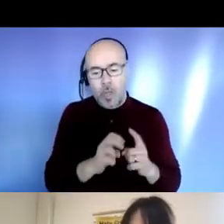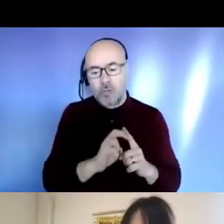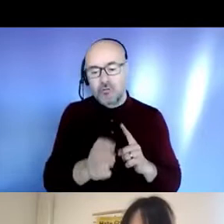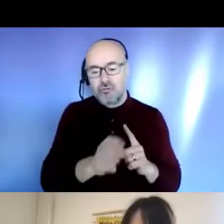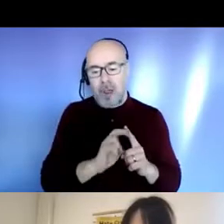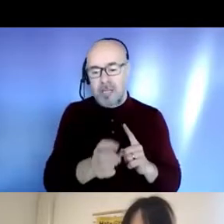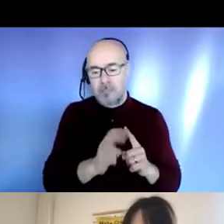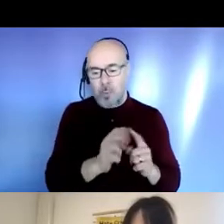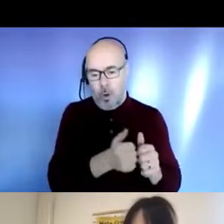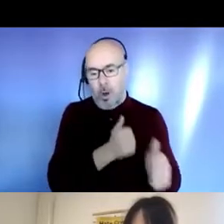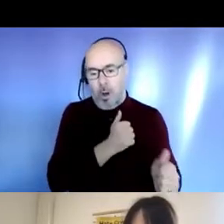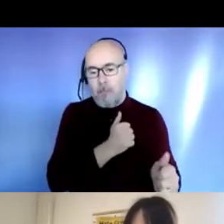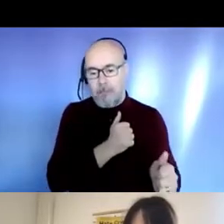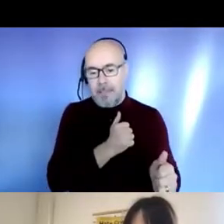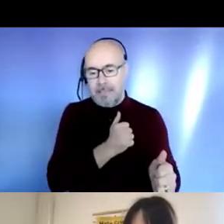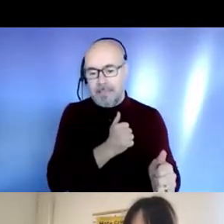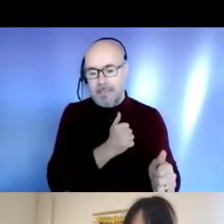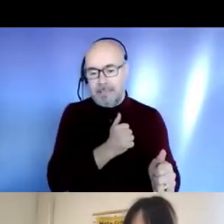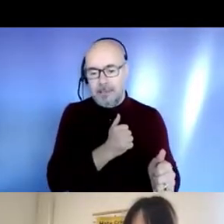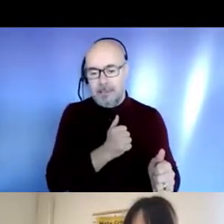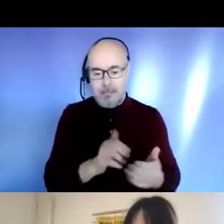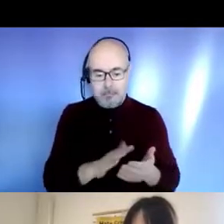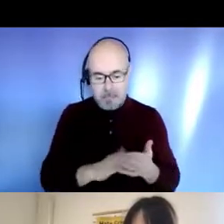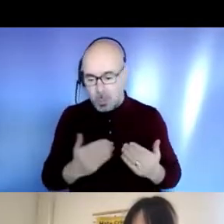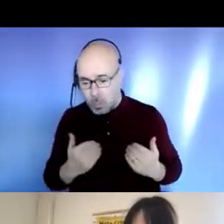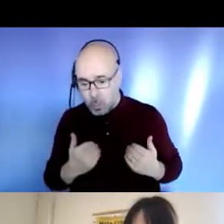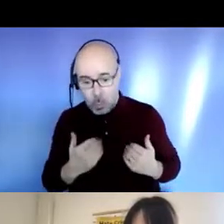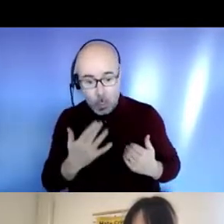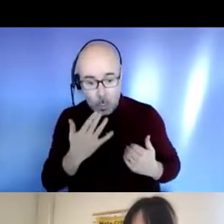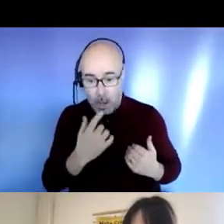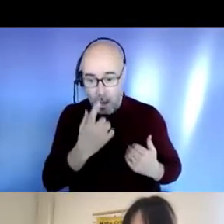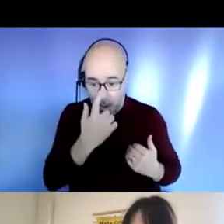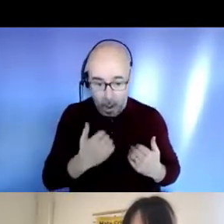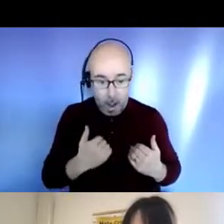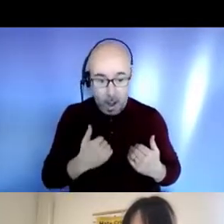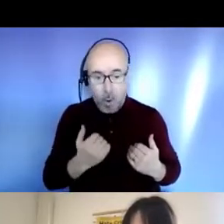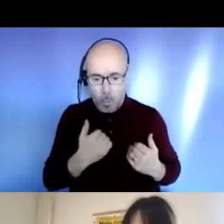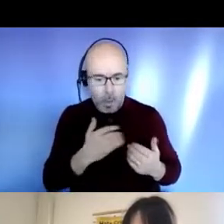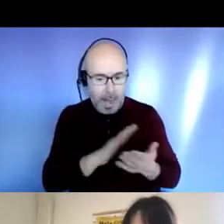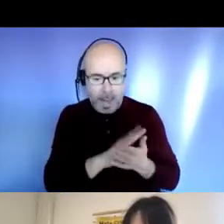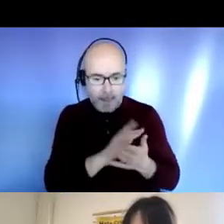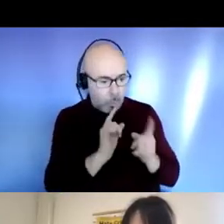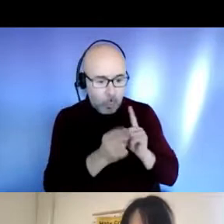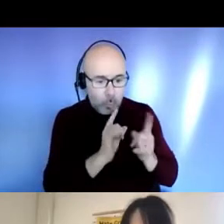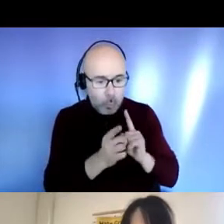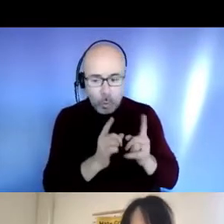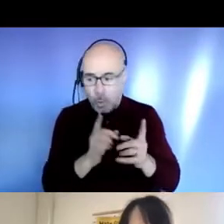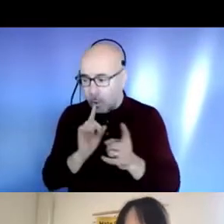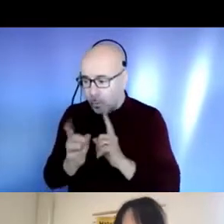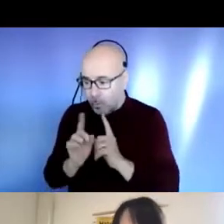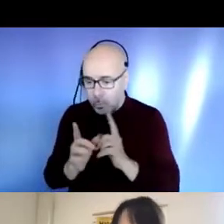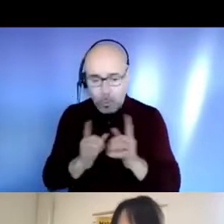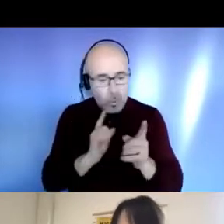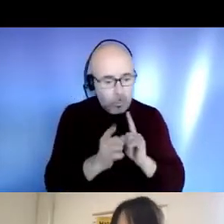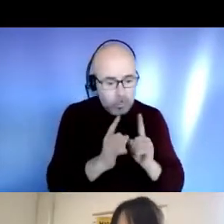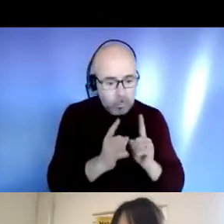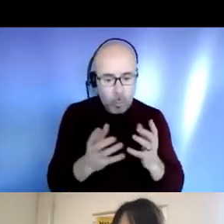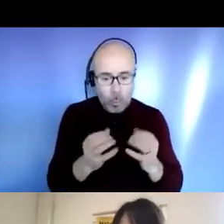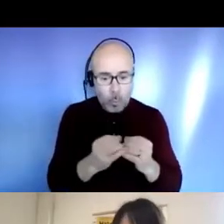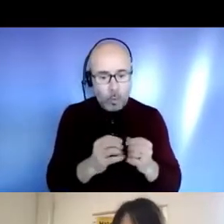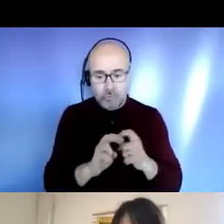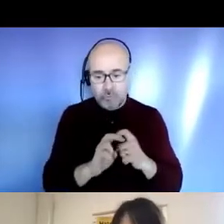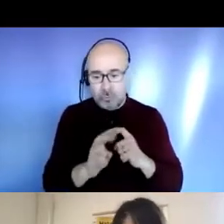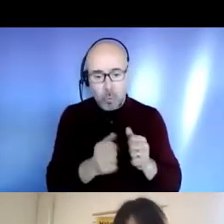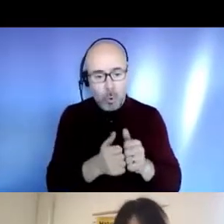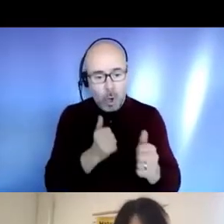So, as in where we can, happy to engage. And please, if anyone doesn't have my email or doesn't know who